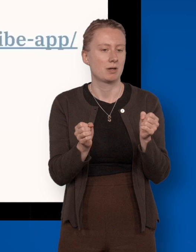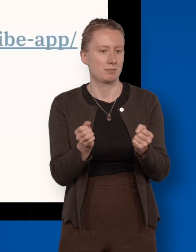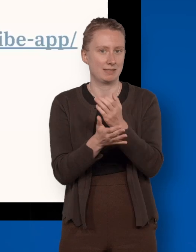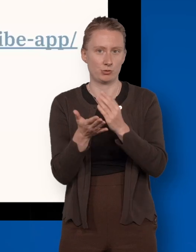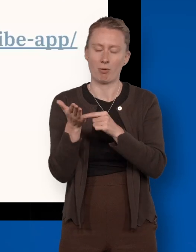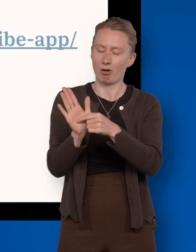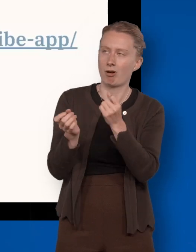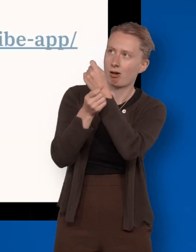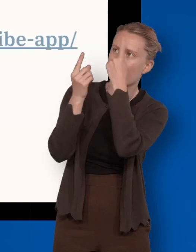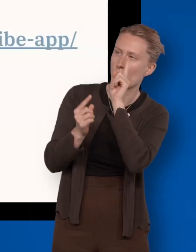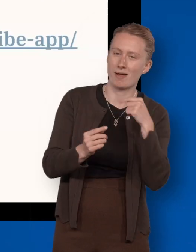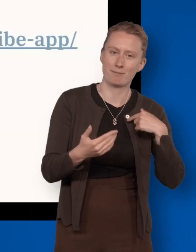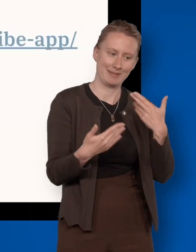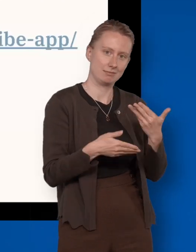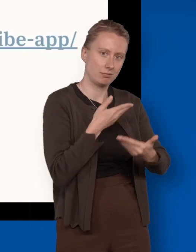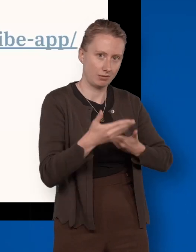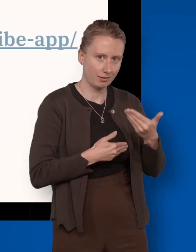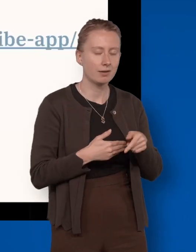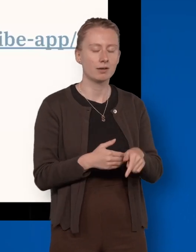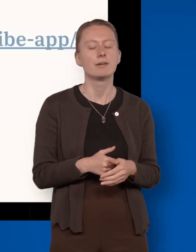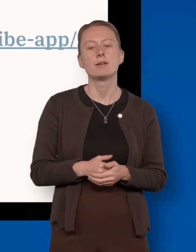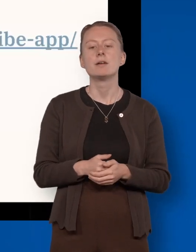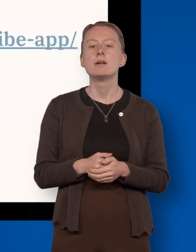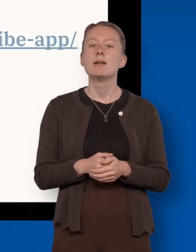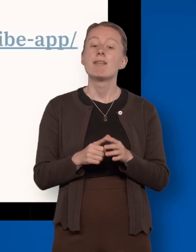we'll have quite a lot of time for